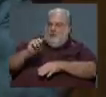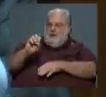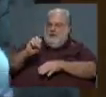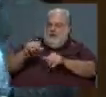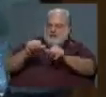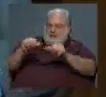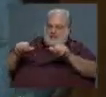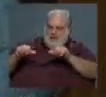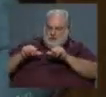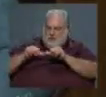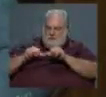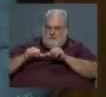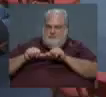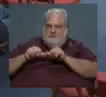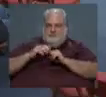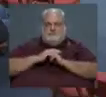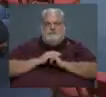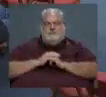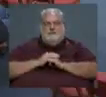for the purposes, first reading.